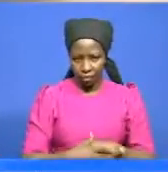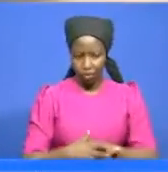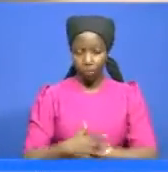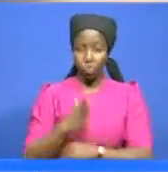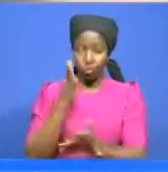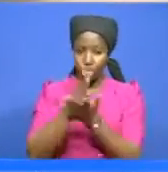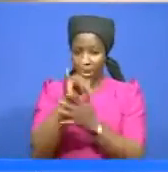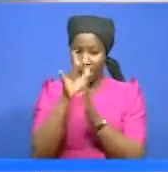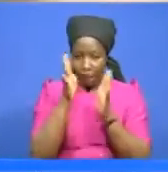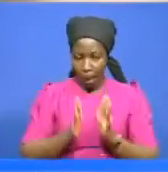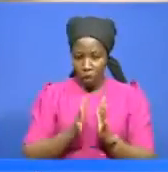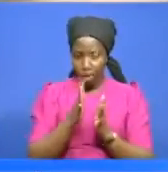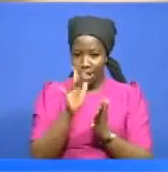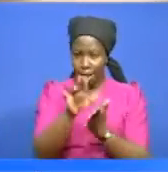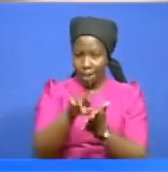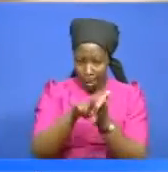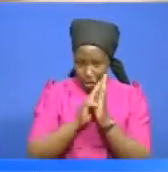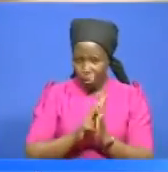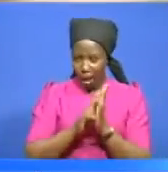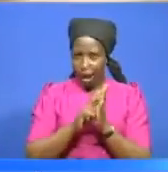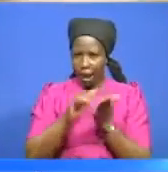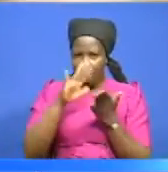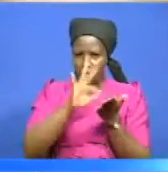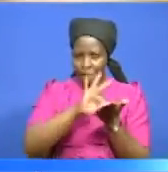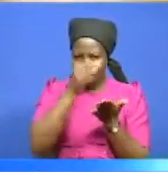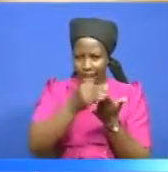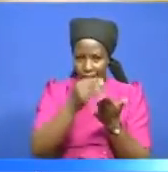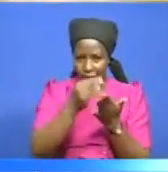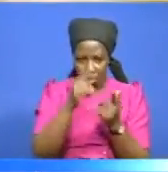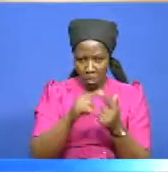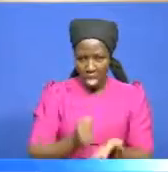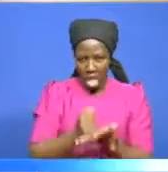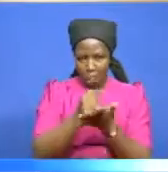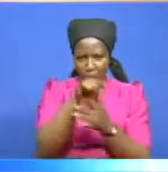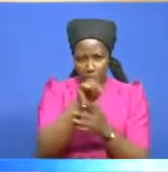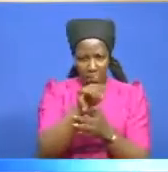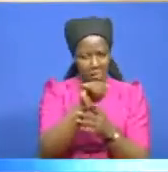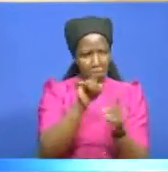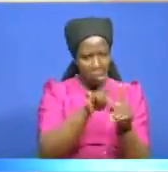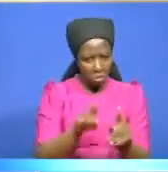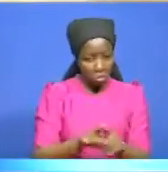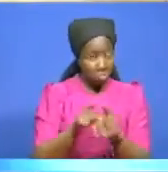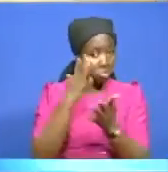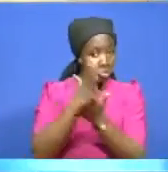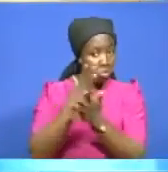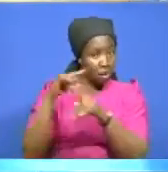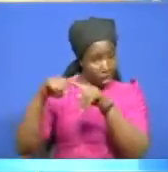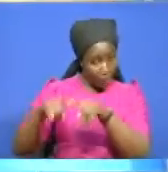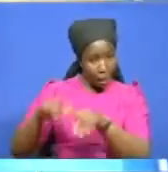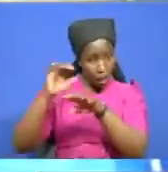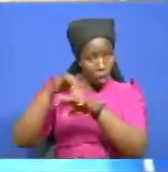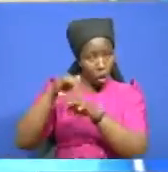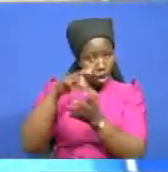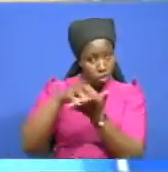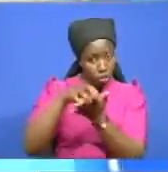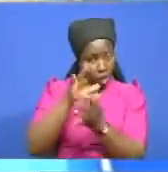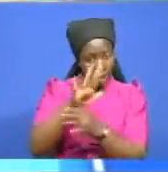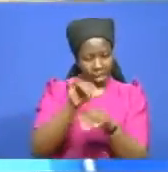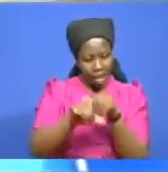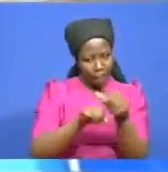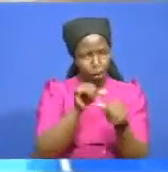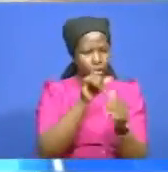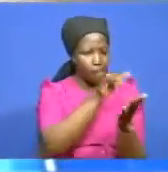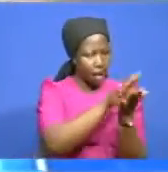require further funding to get them out of that particular hole? That's also true, depending on what the situation is like. So it's about